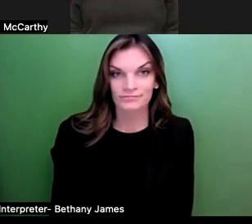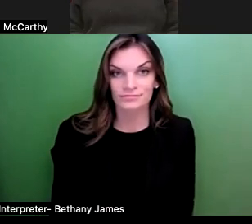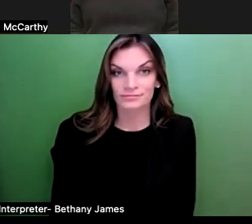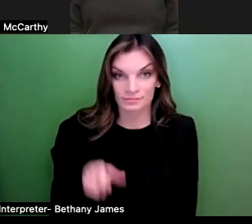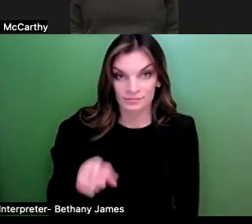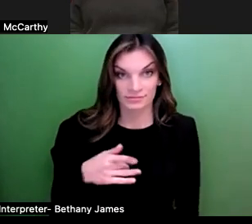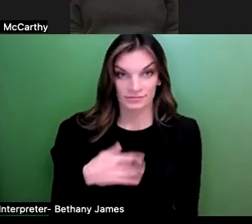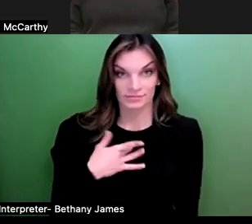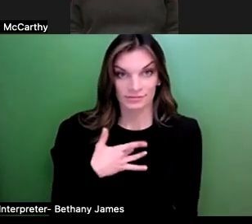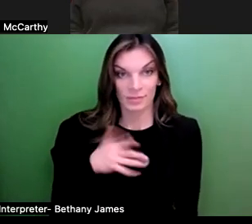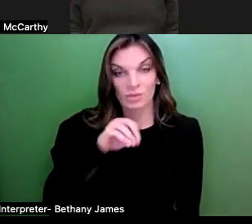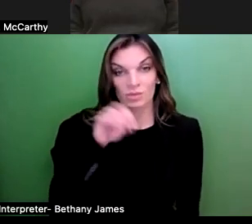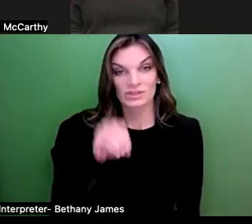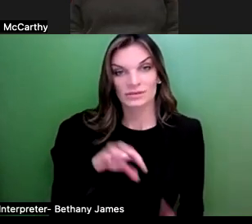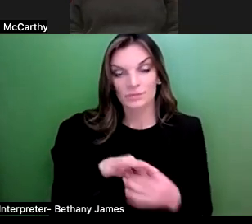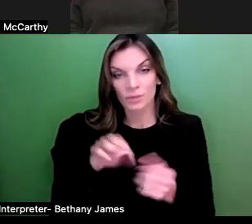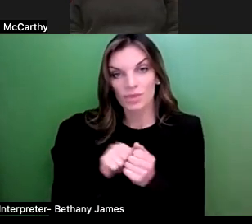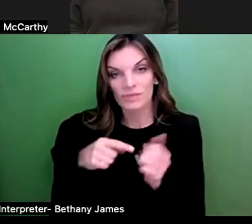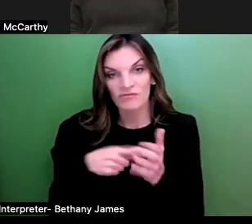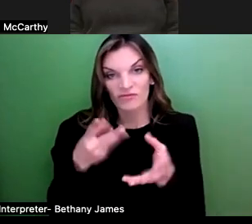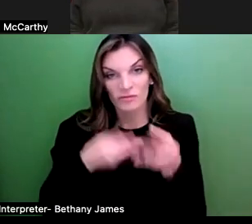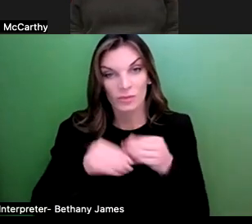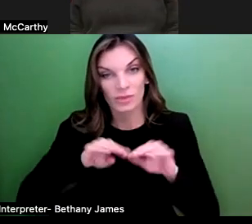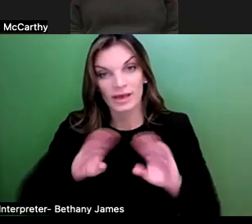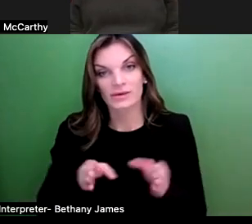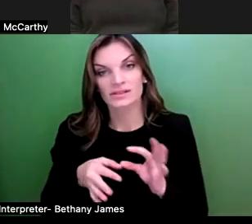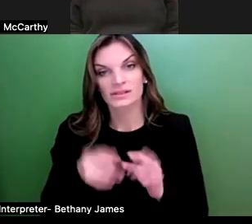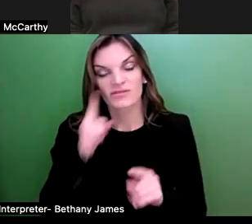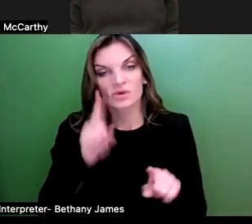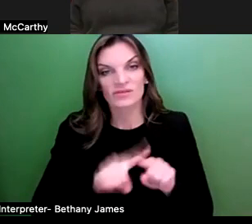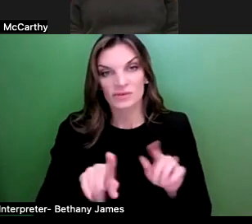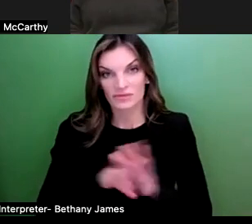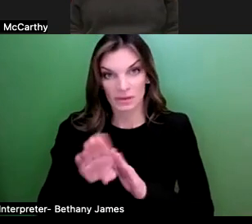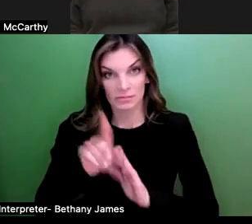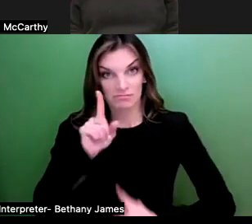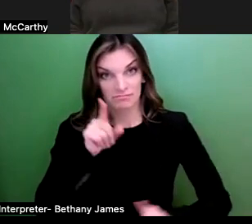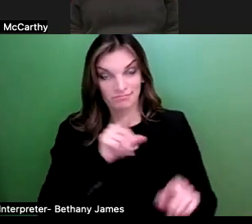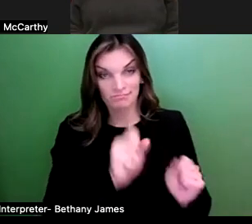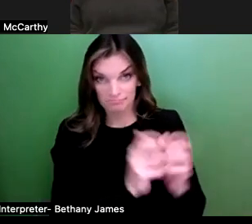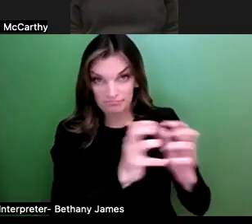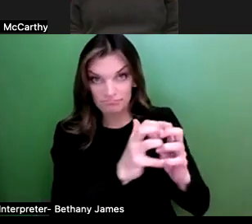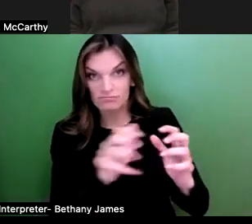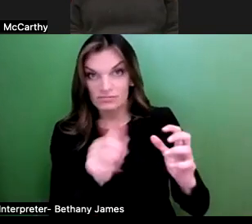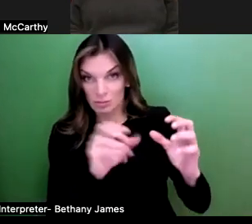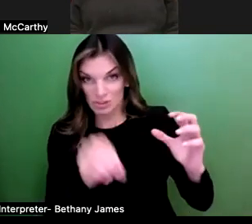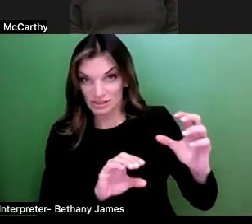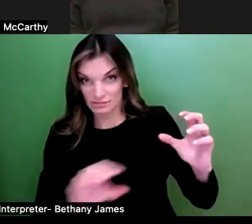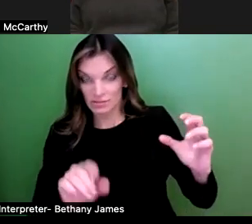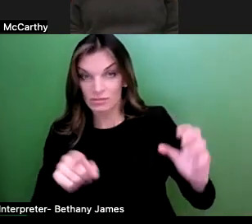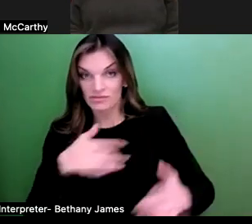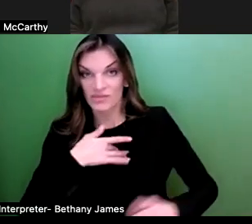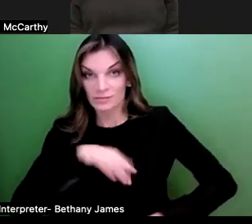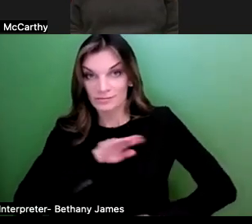think that the percentage of affordable housing required of all developments is sufficient? And do you see opportunities to create